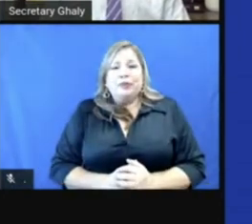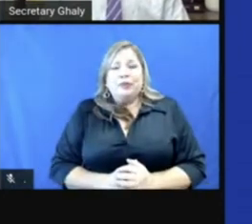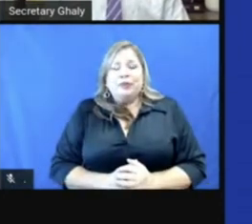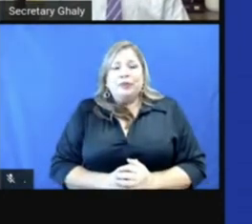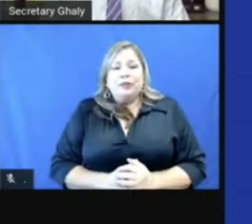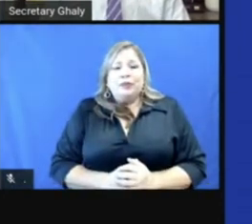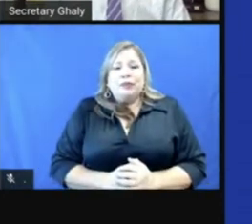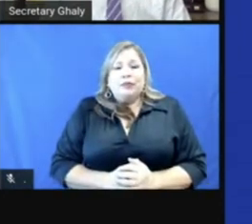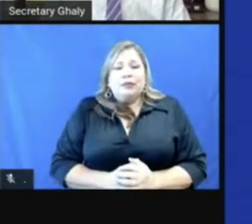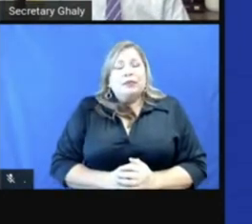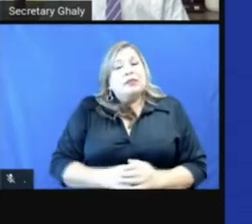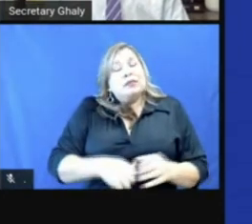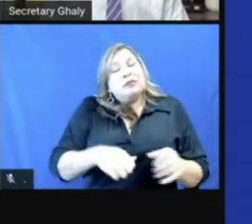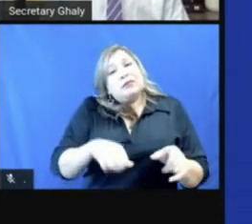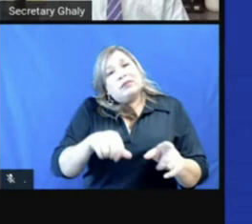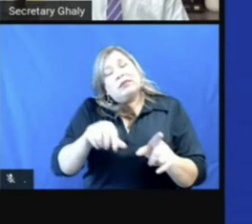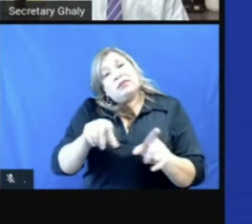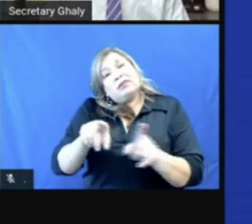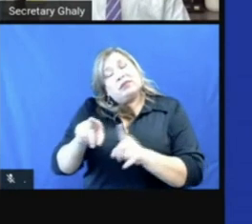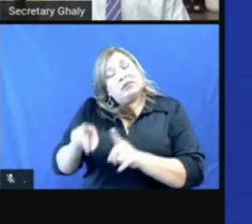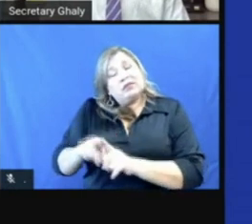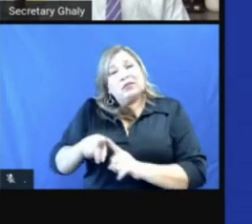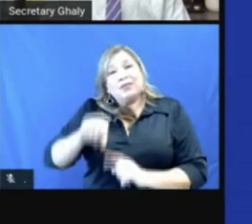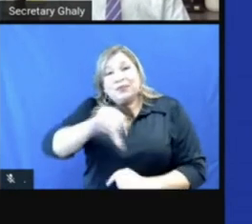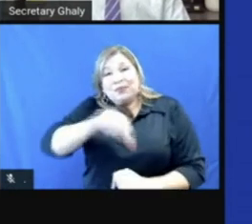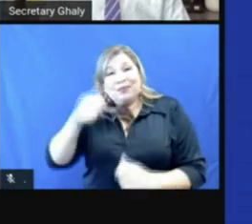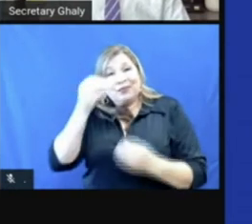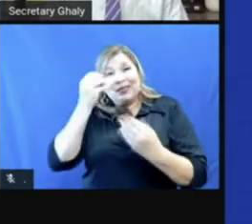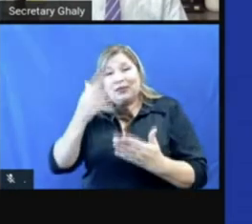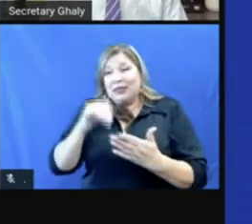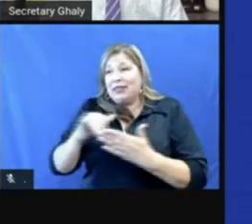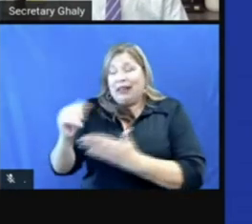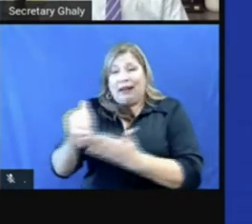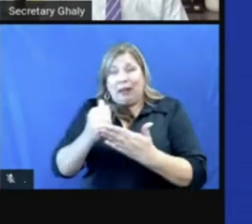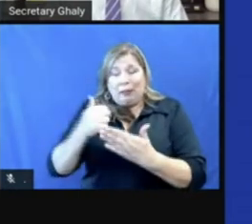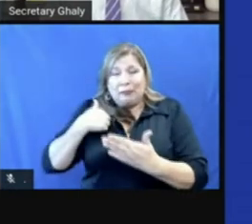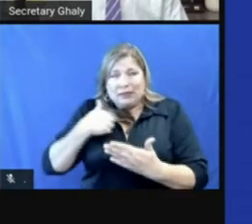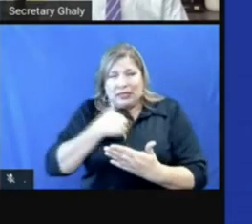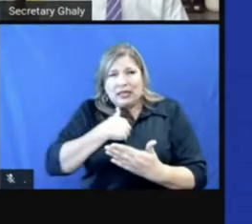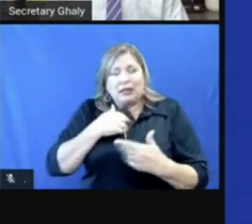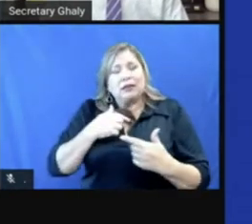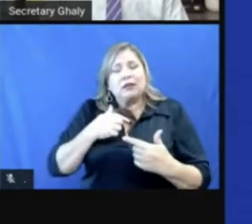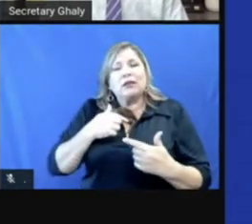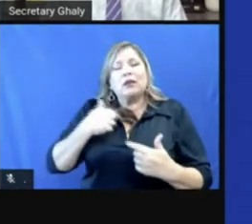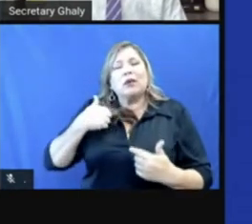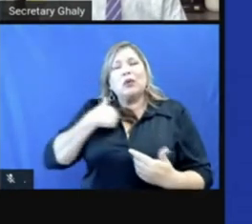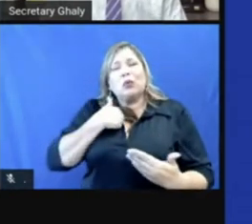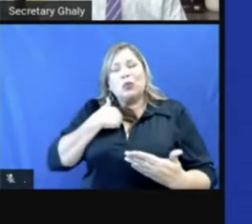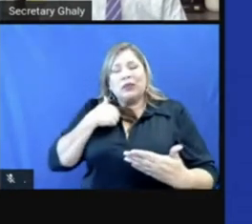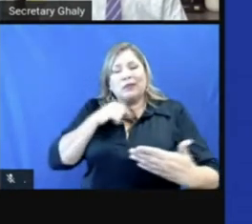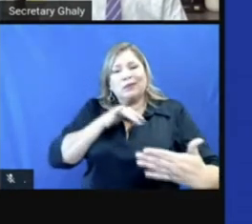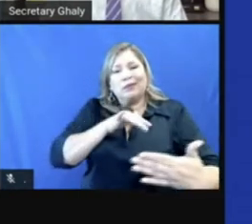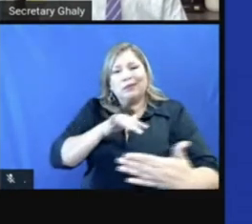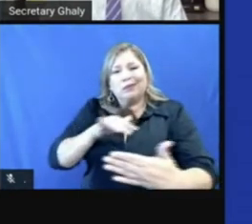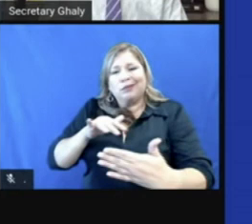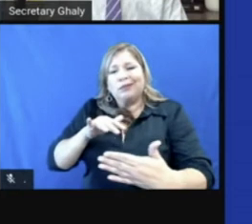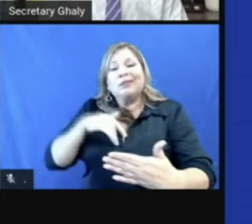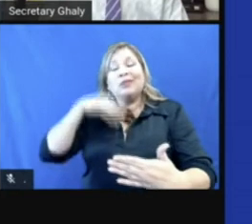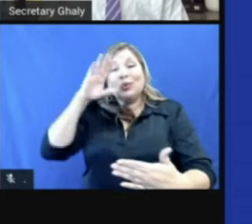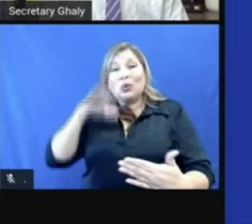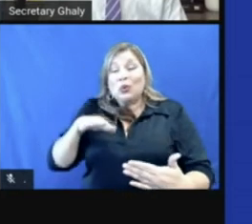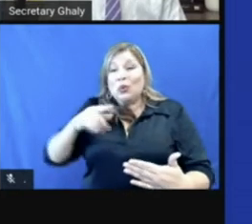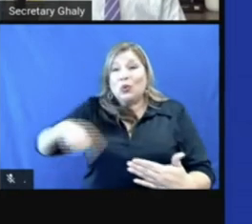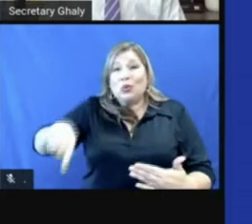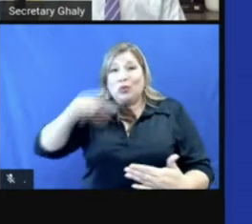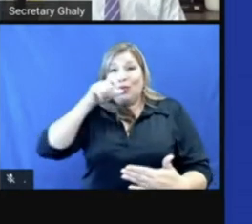been an important guide to me and our team here, clarifying that roughly 12% of today's cases will be